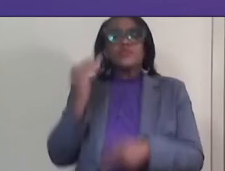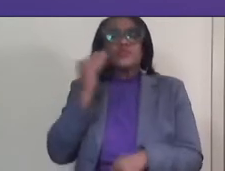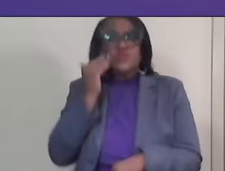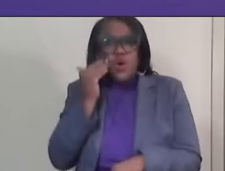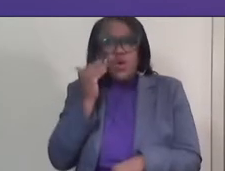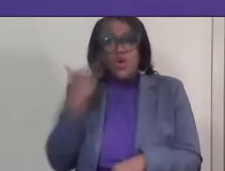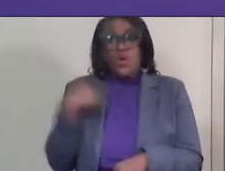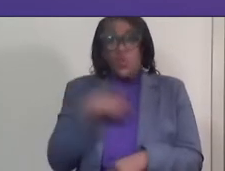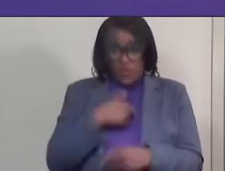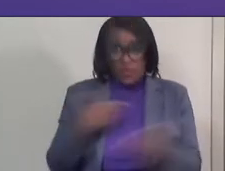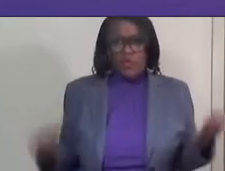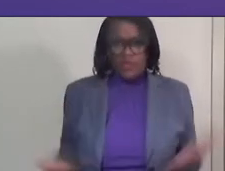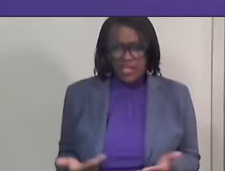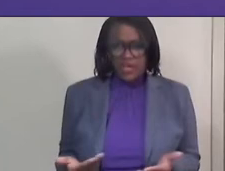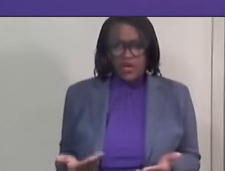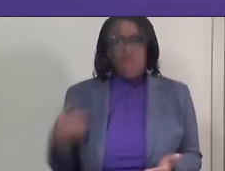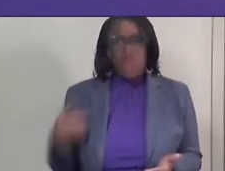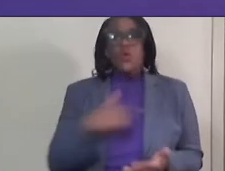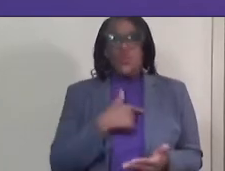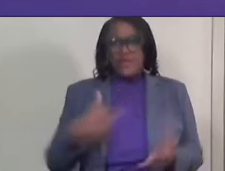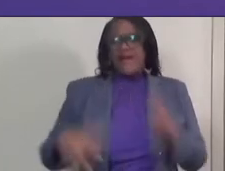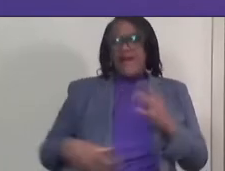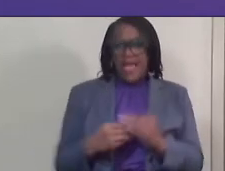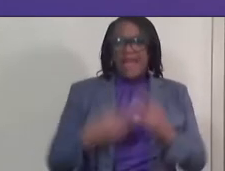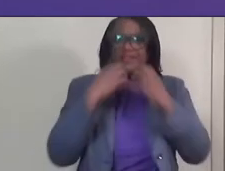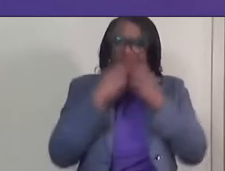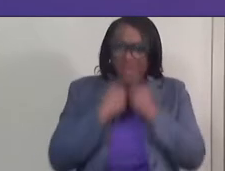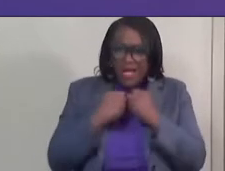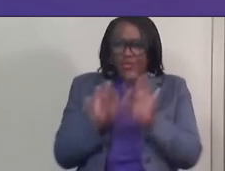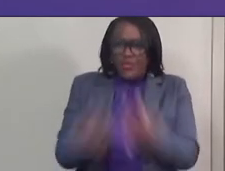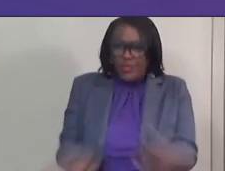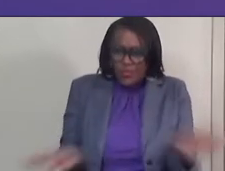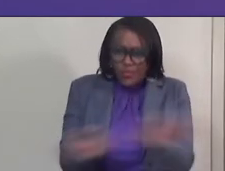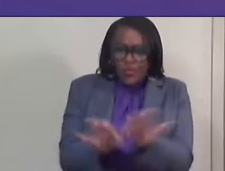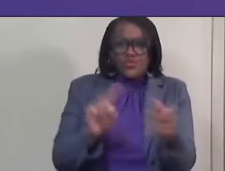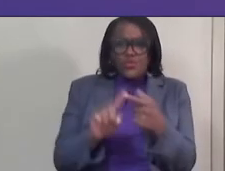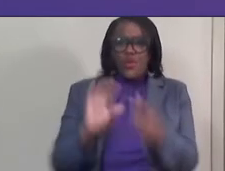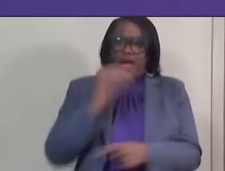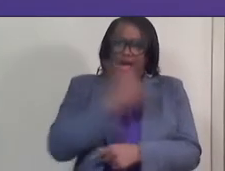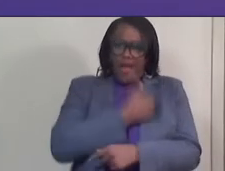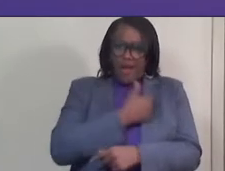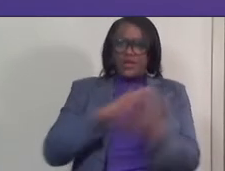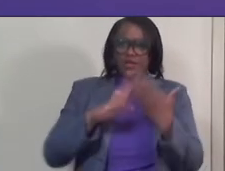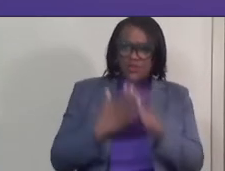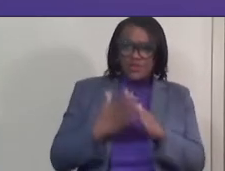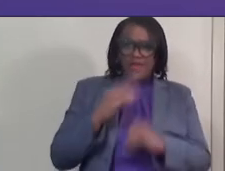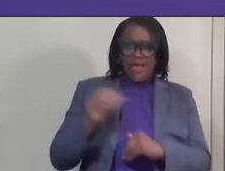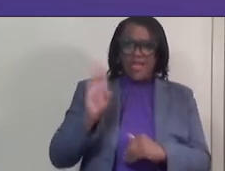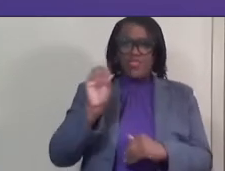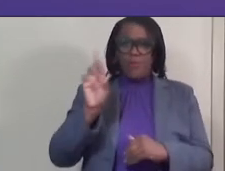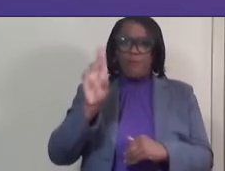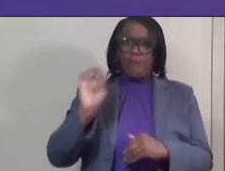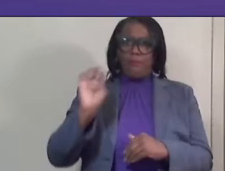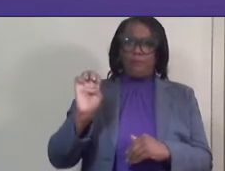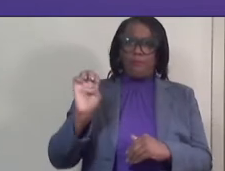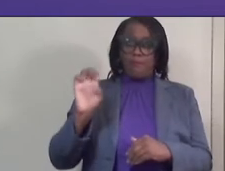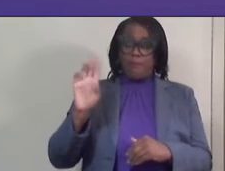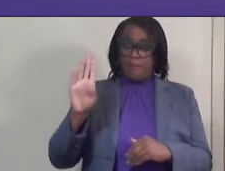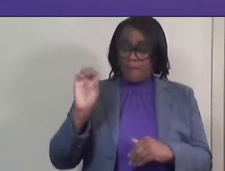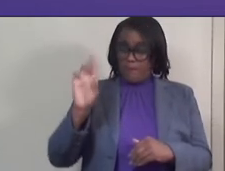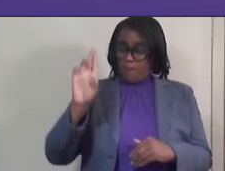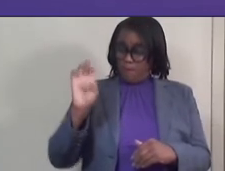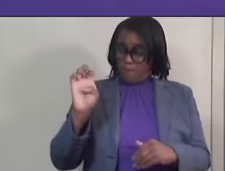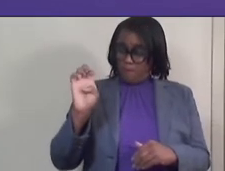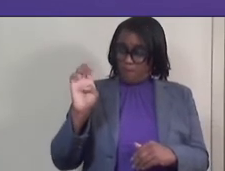here and we added value to our community and the borough of Swarthmore since its